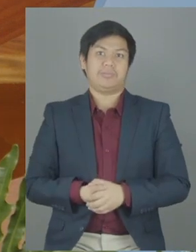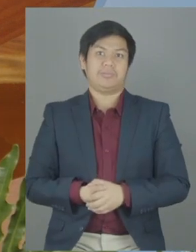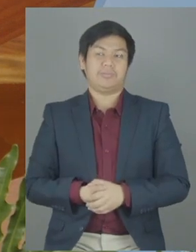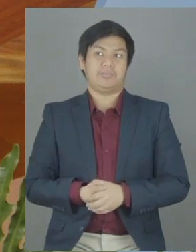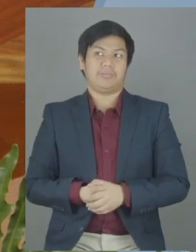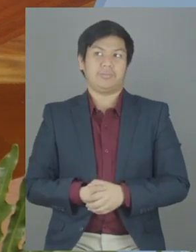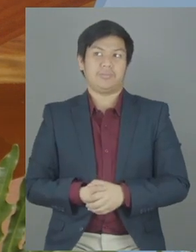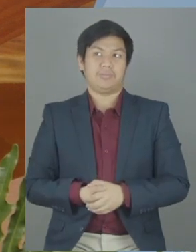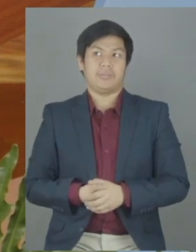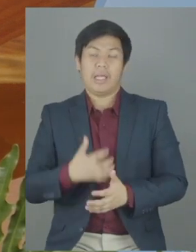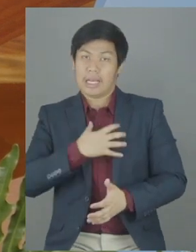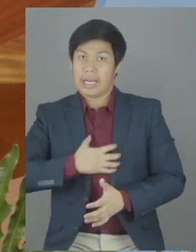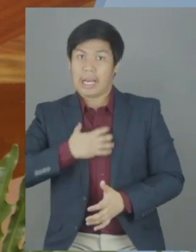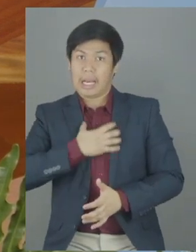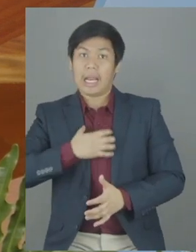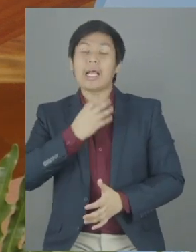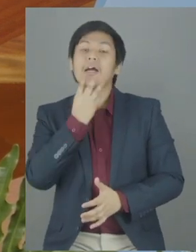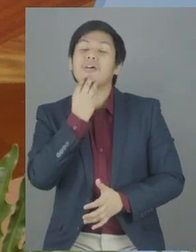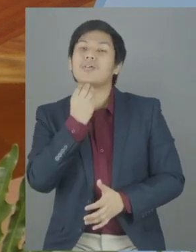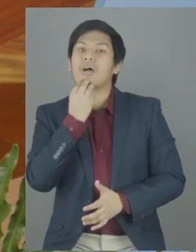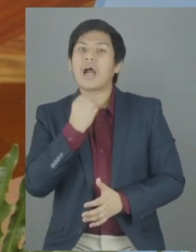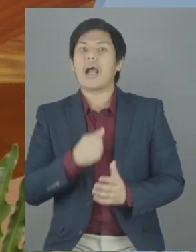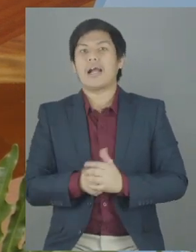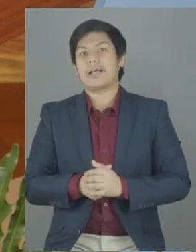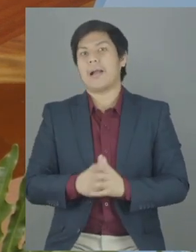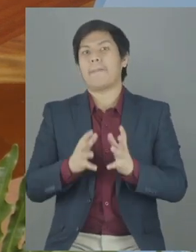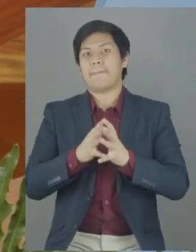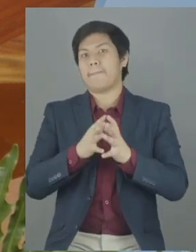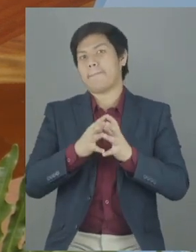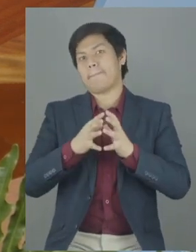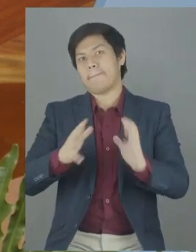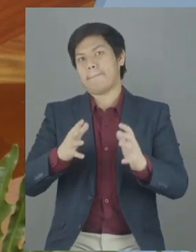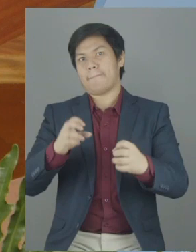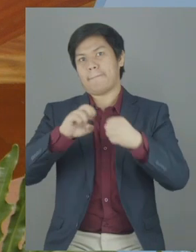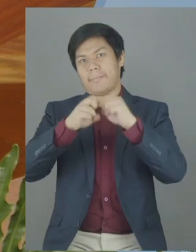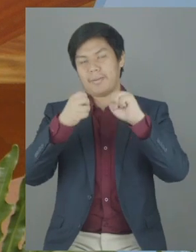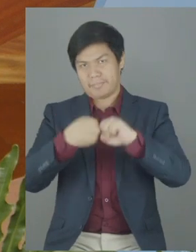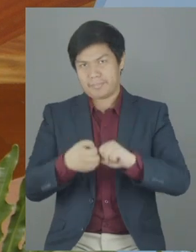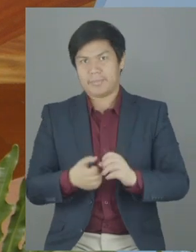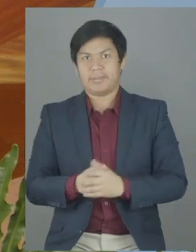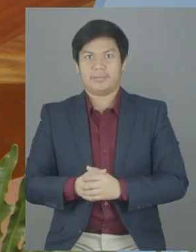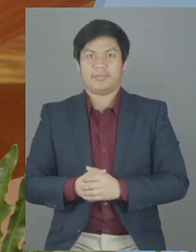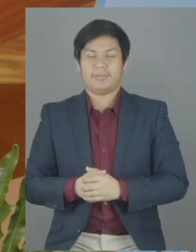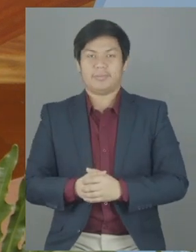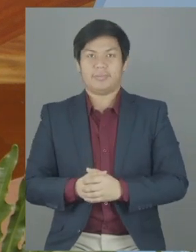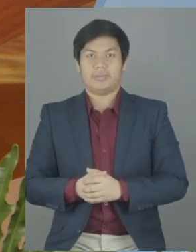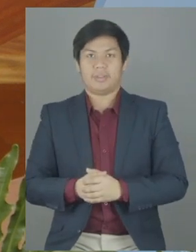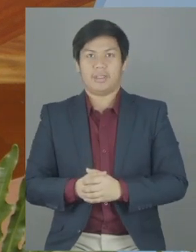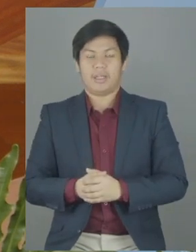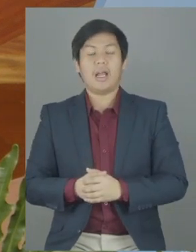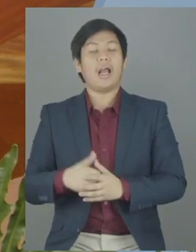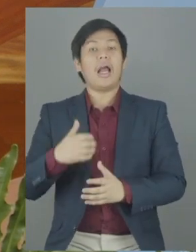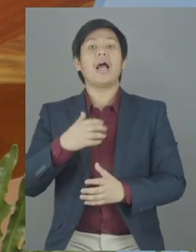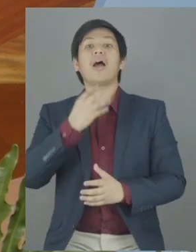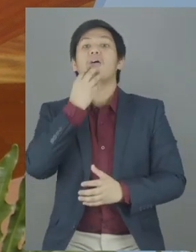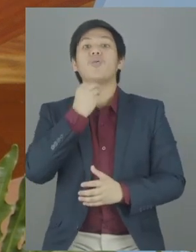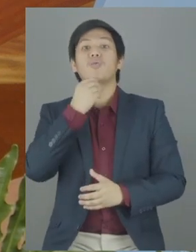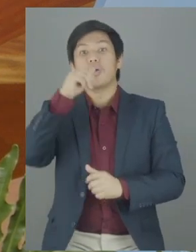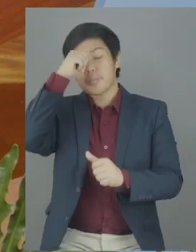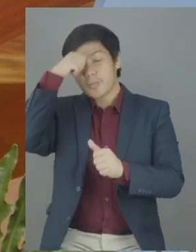By the way, grumbling for the Jews was a big emotive word. It reminds them of what